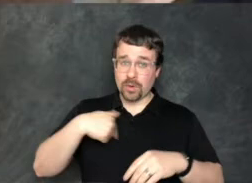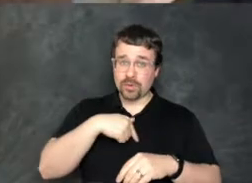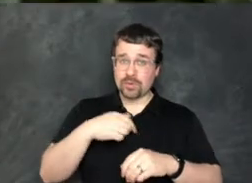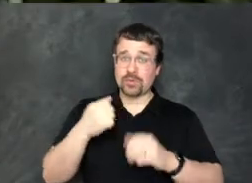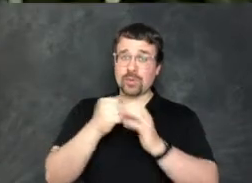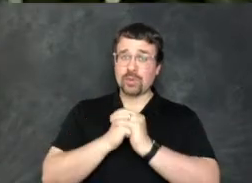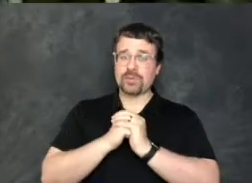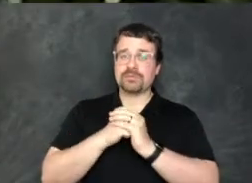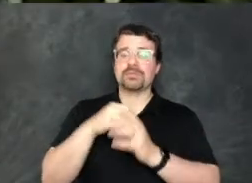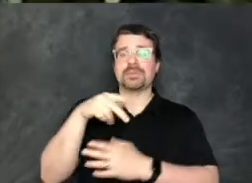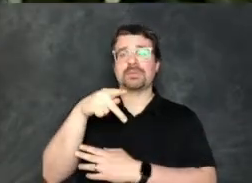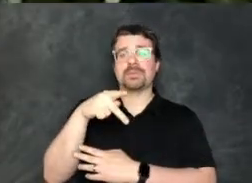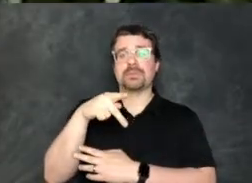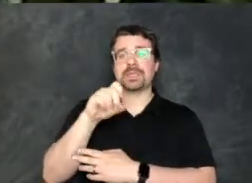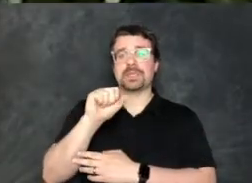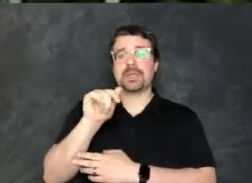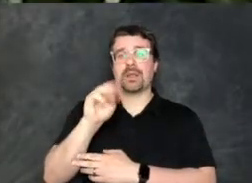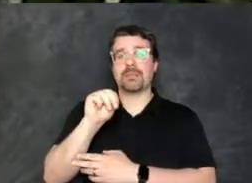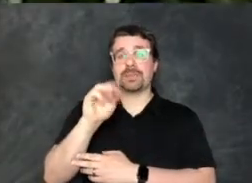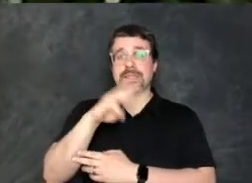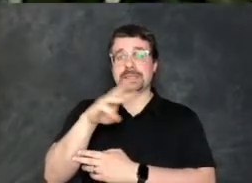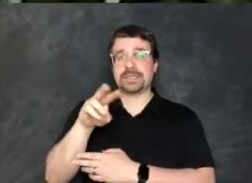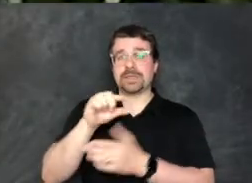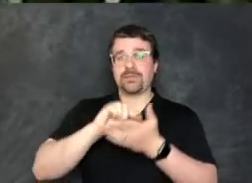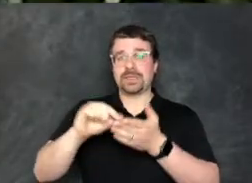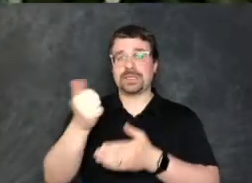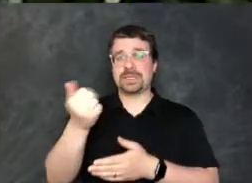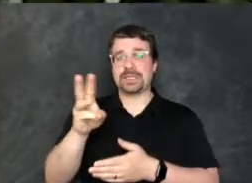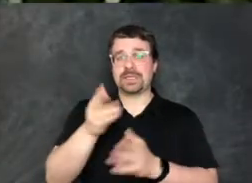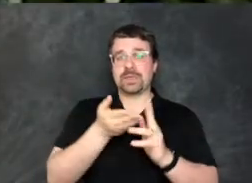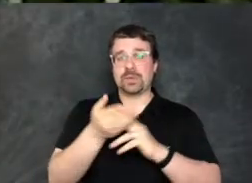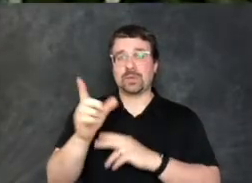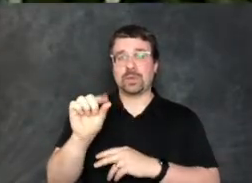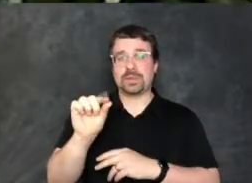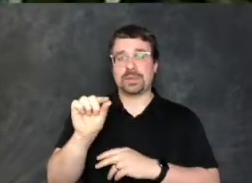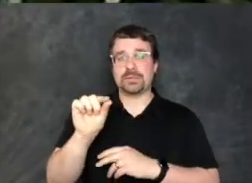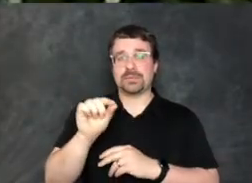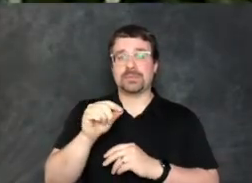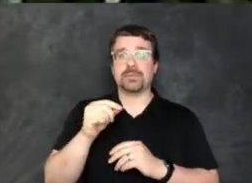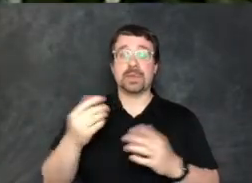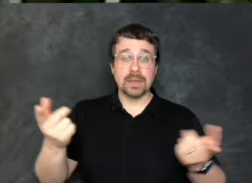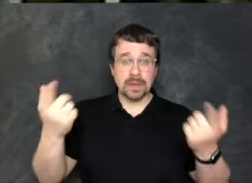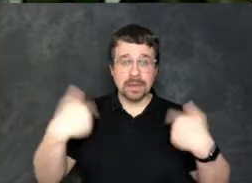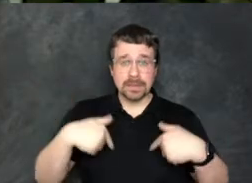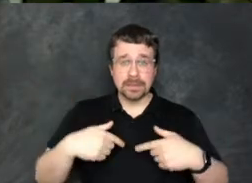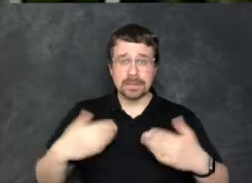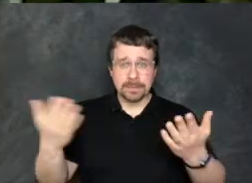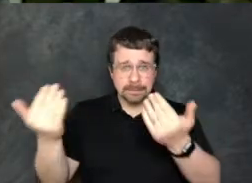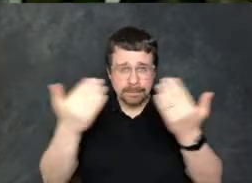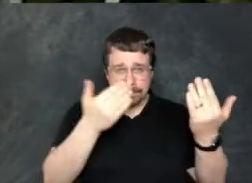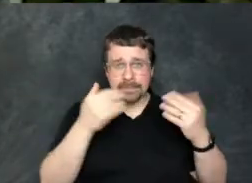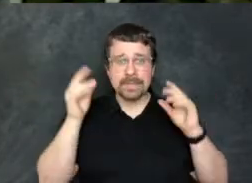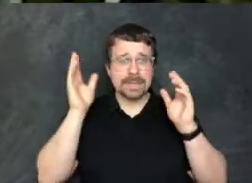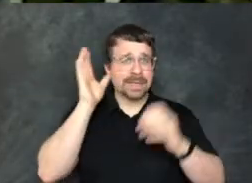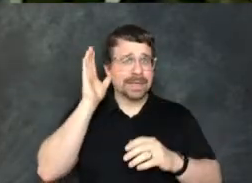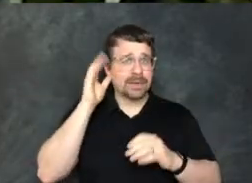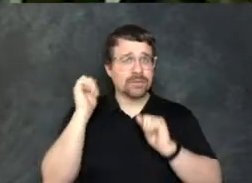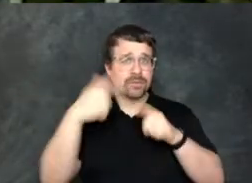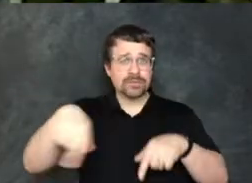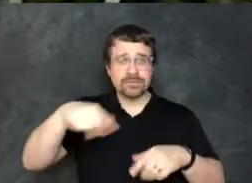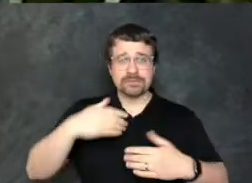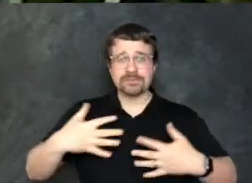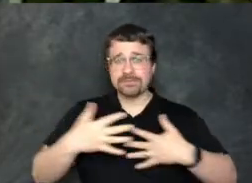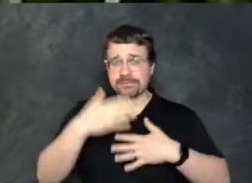Please allow me to call us to worship. This is Psalm 66, verses 16 through 20. Come and